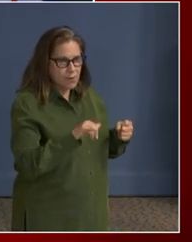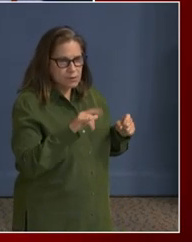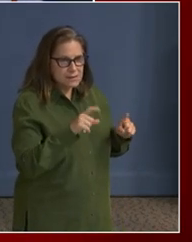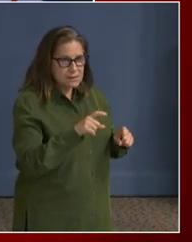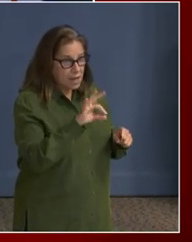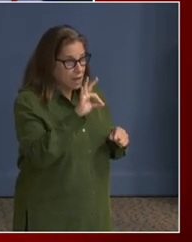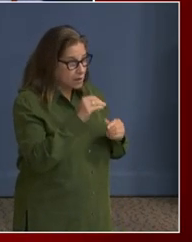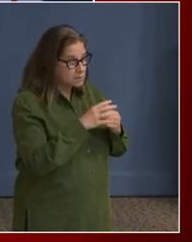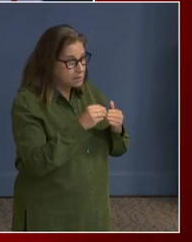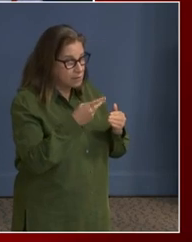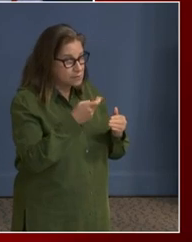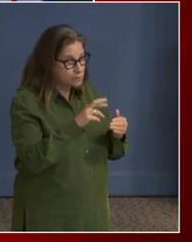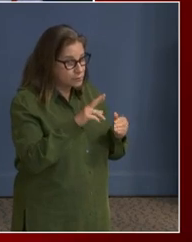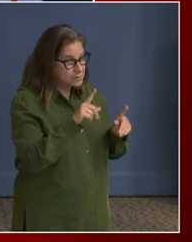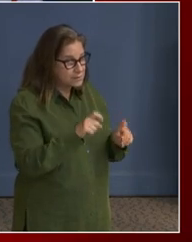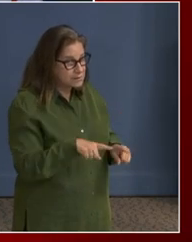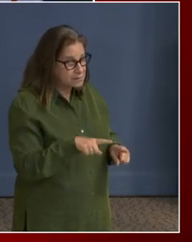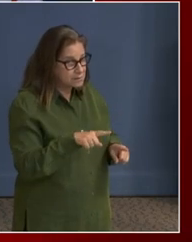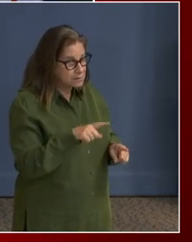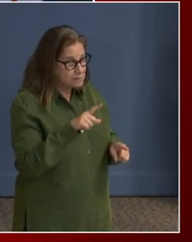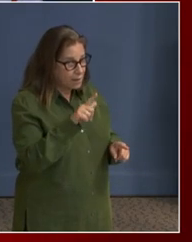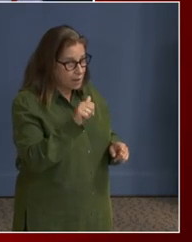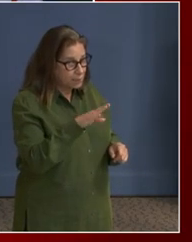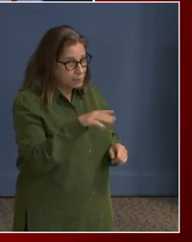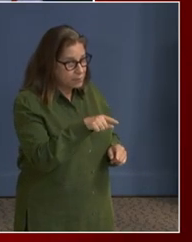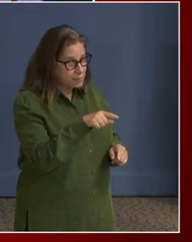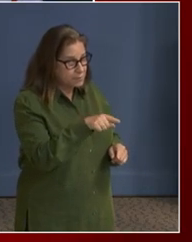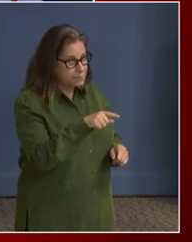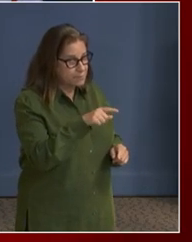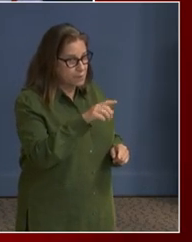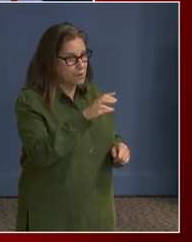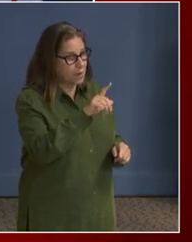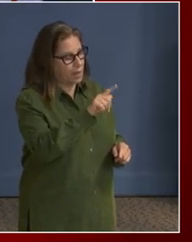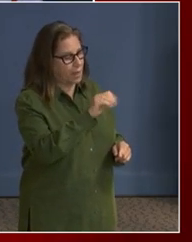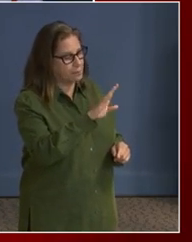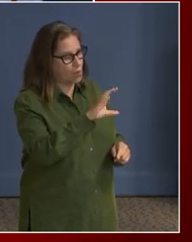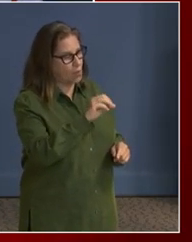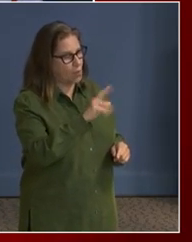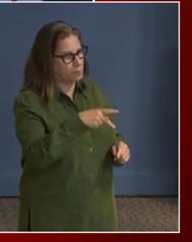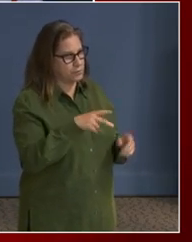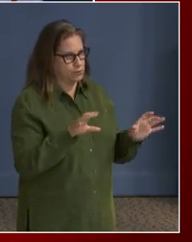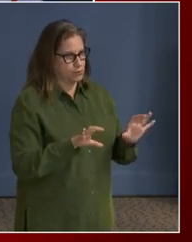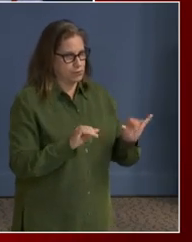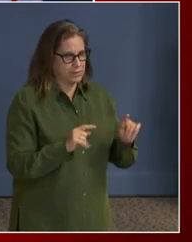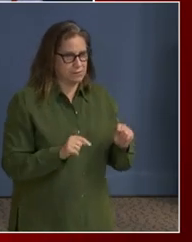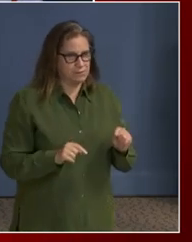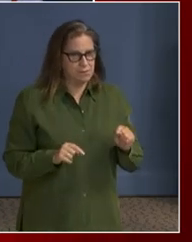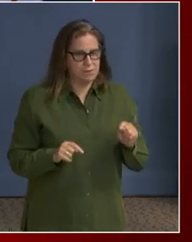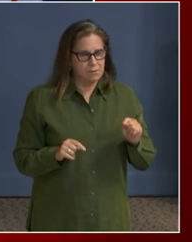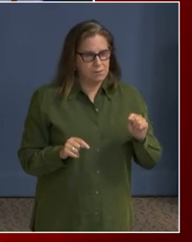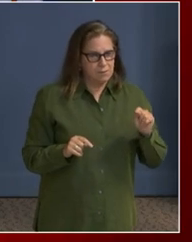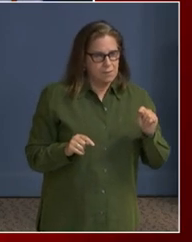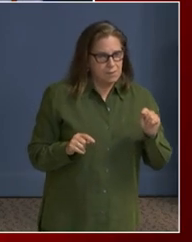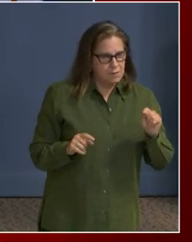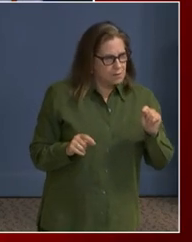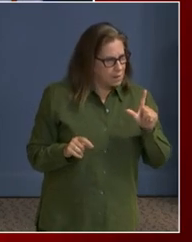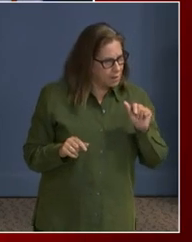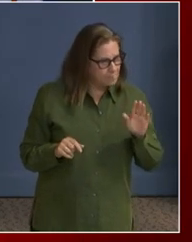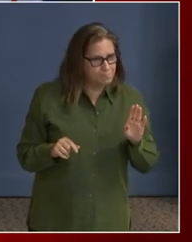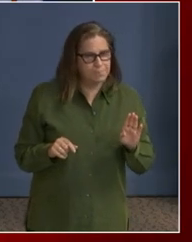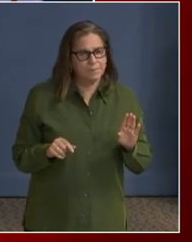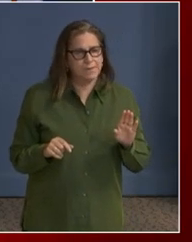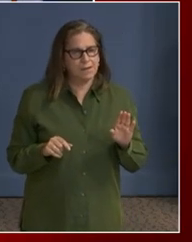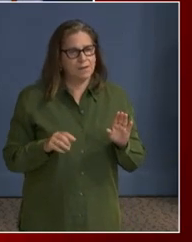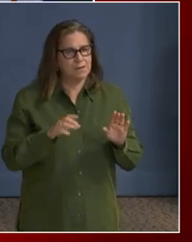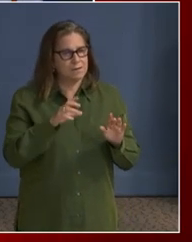have LabCorp do it, what does it cost to do it in-house? So the Public Health Lab for their reagents cost is about $50 per test.